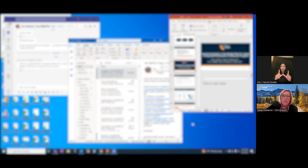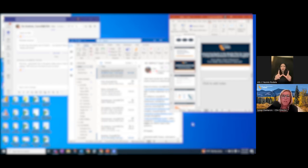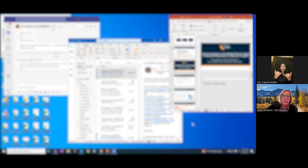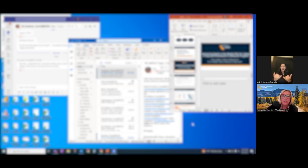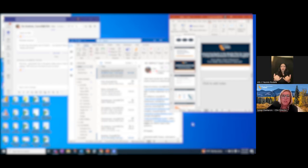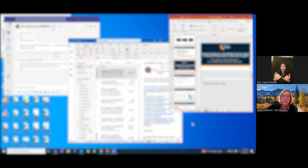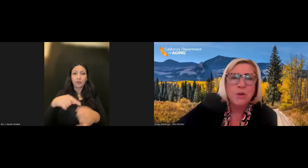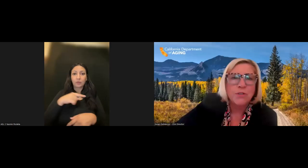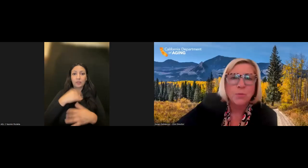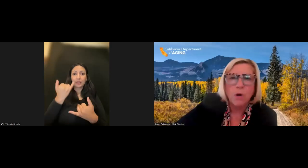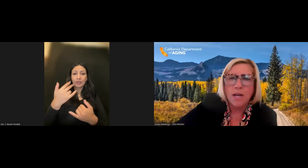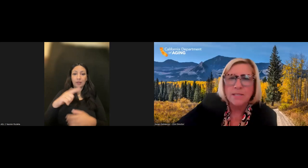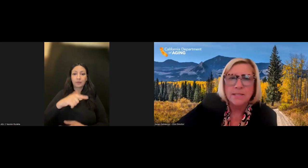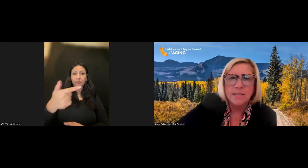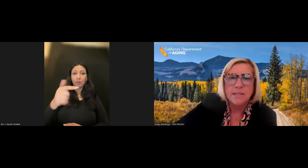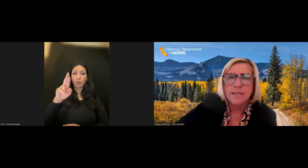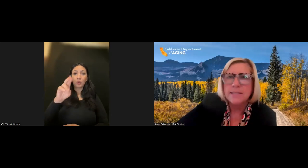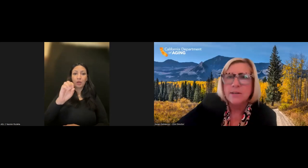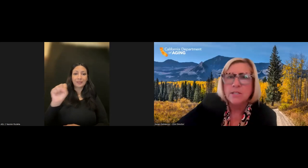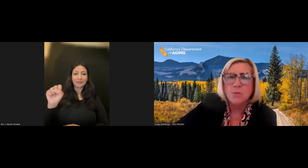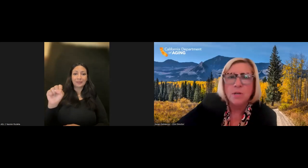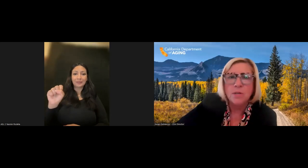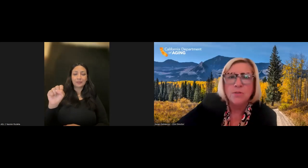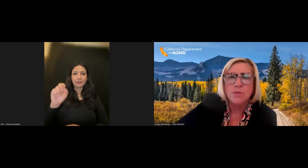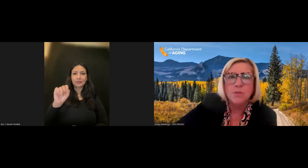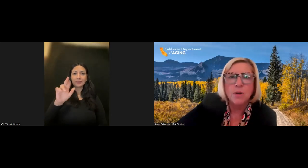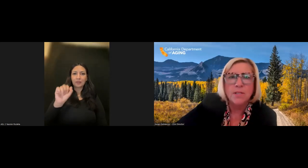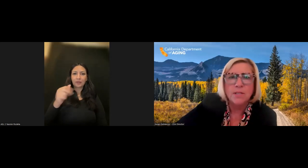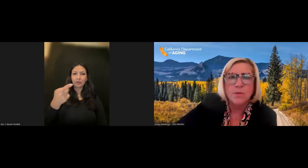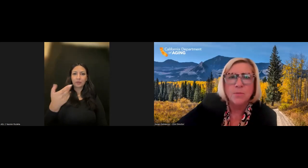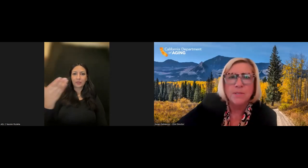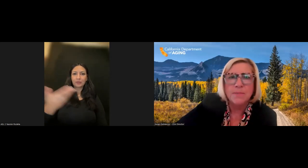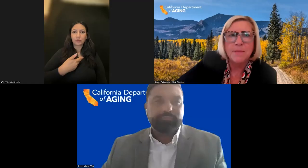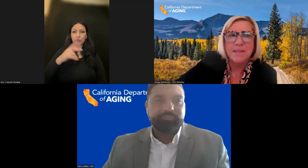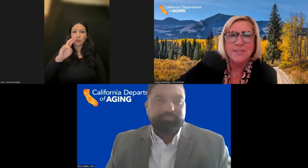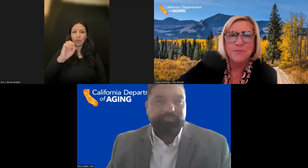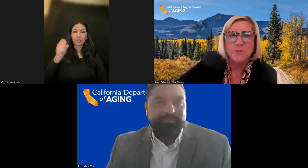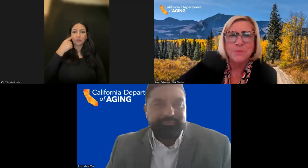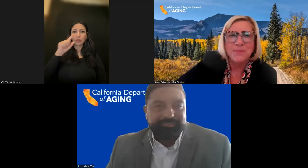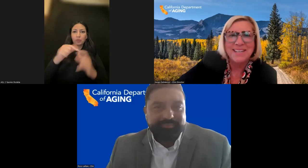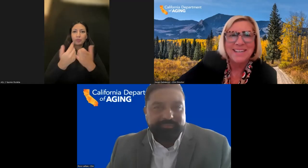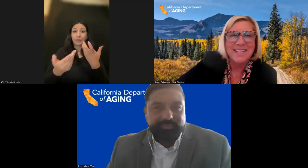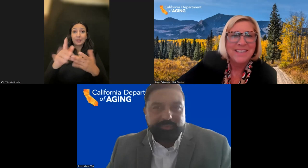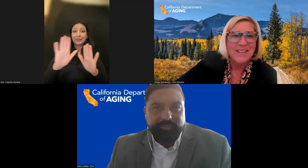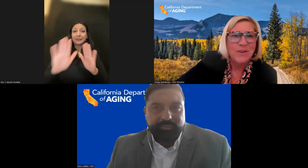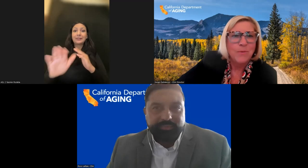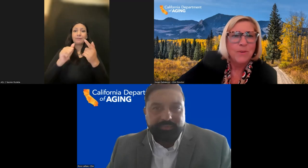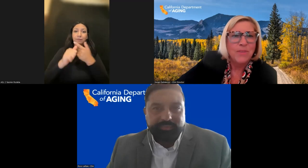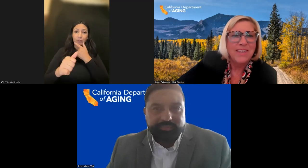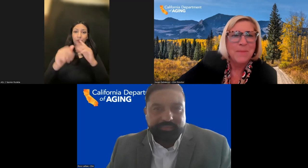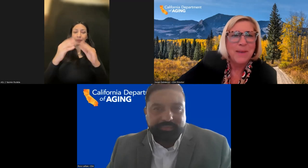We're going to turn over to Ross. Sarah, did you want to introduce Ross to the group? This may be his first meeting.